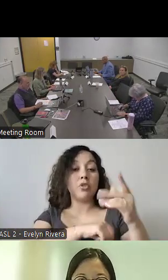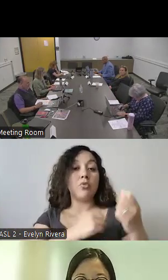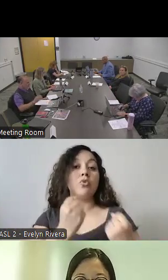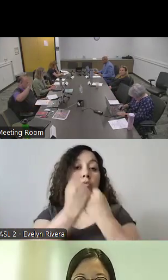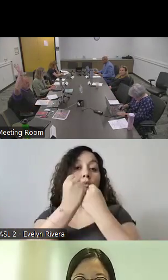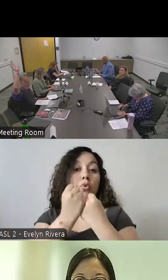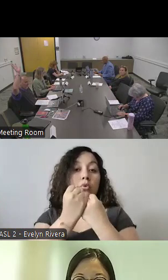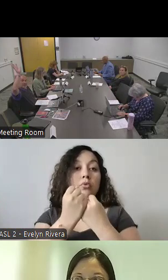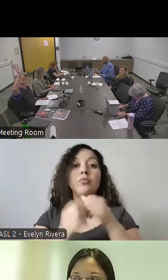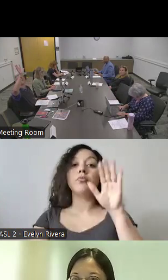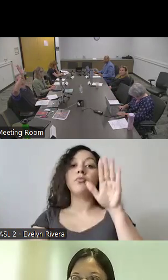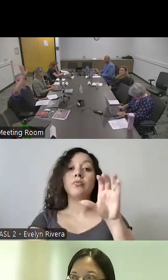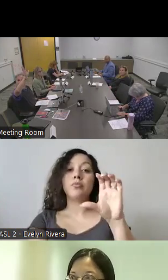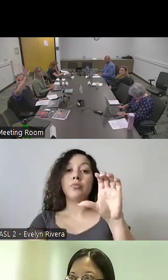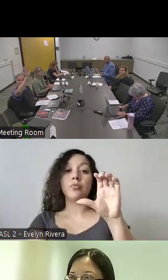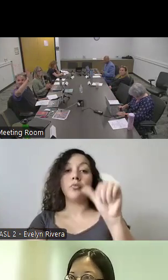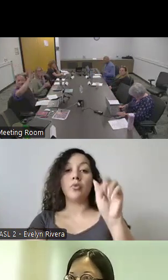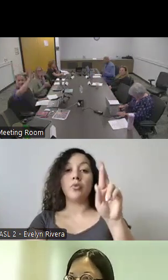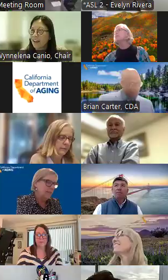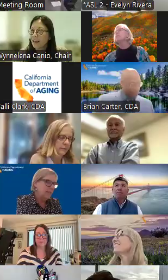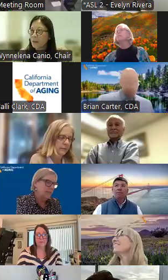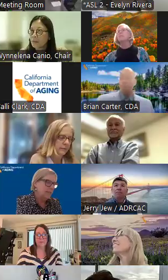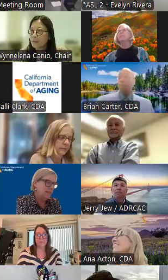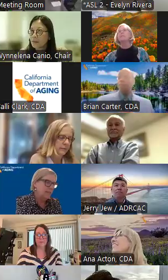Carlos? Here.